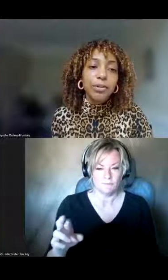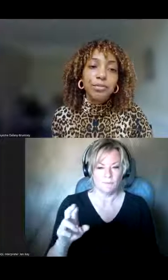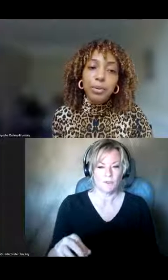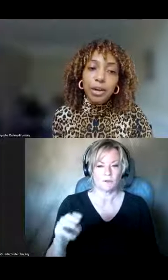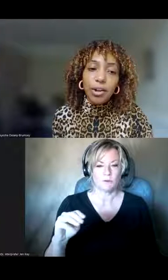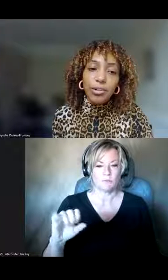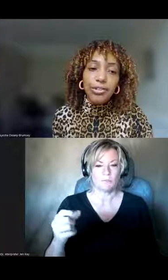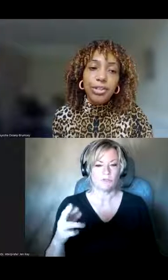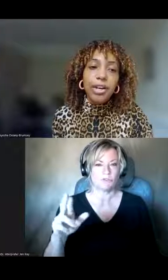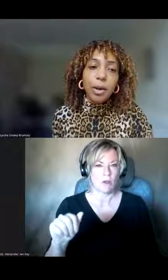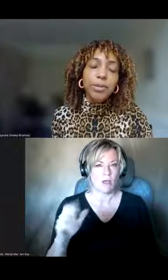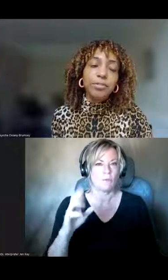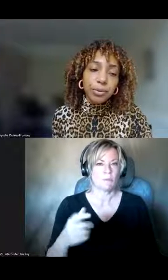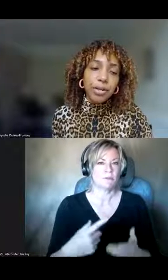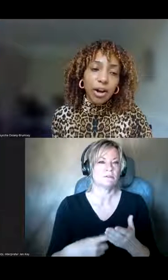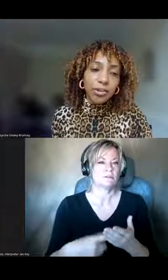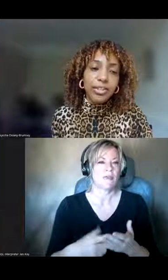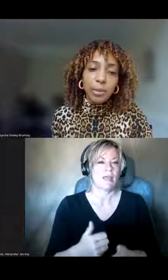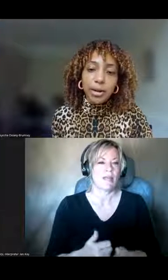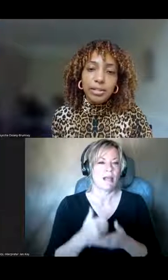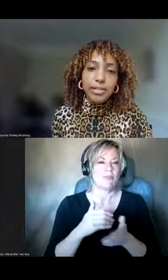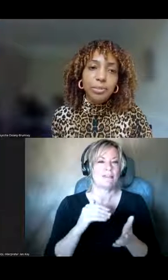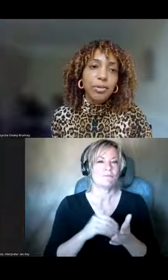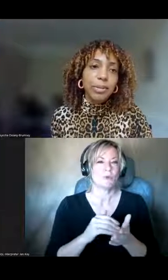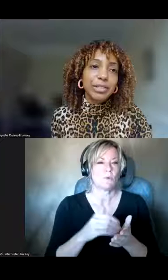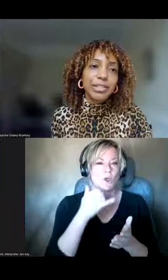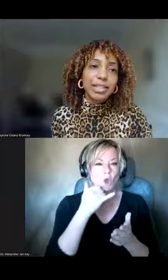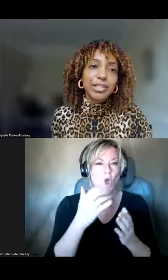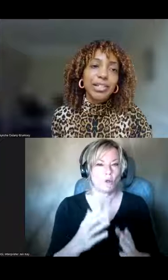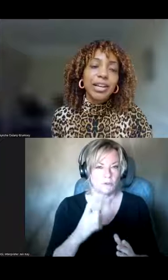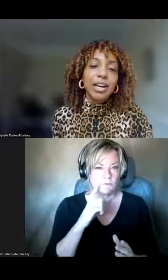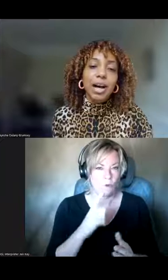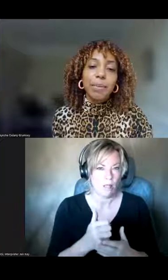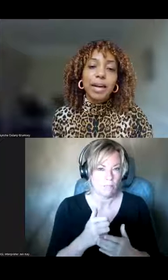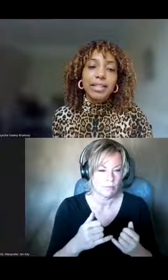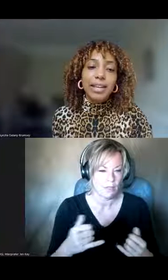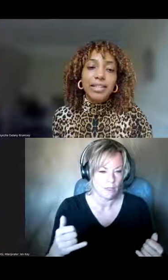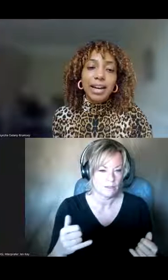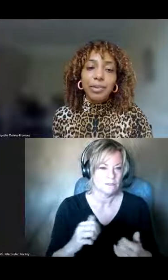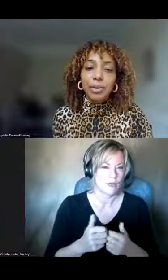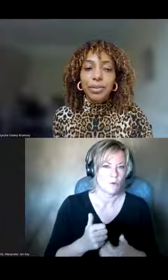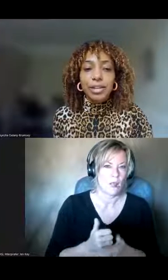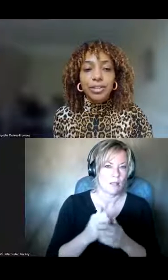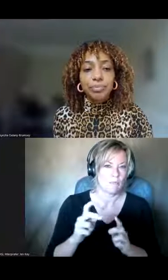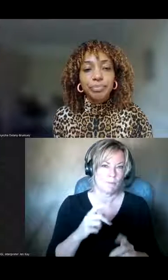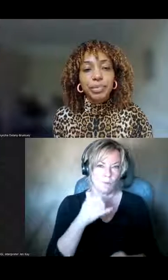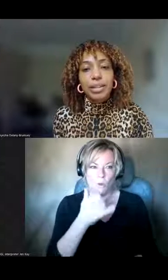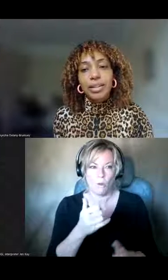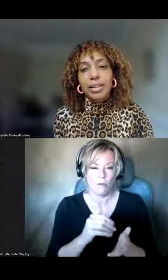helping frequent callers to helplines. It's going to be a great presentation. And excited to have you here with us,